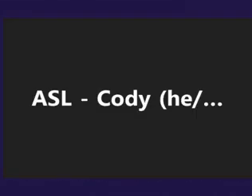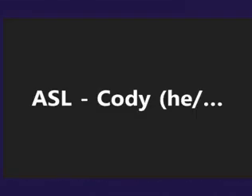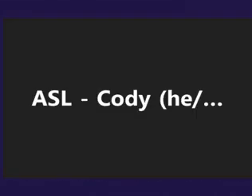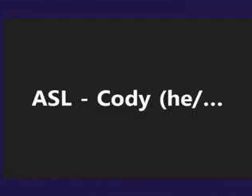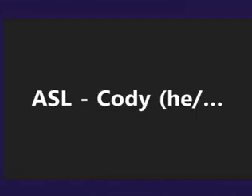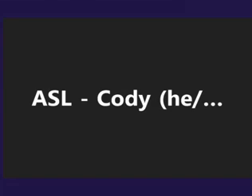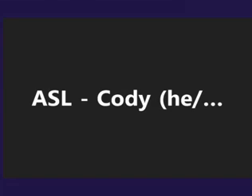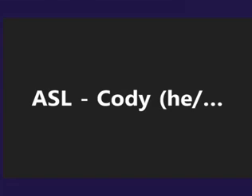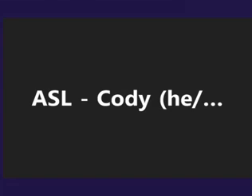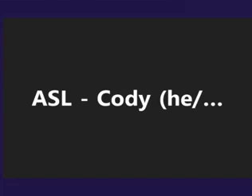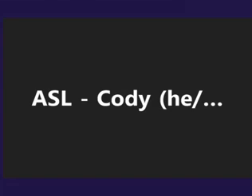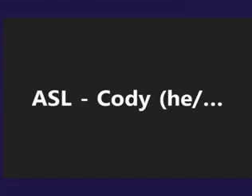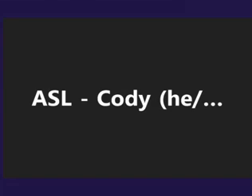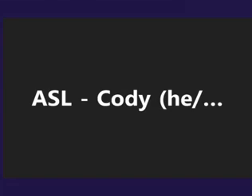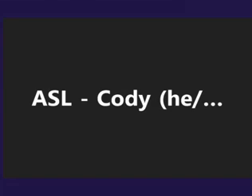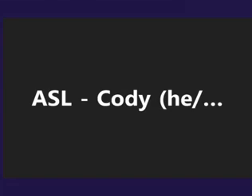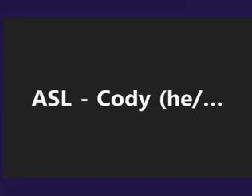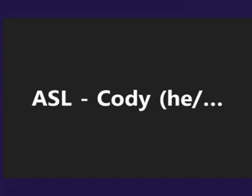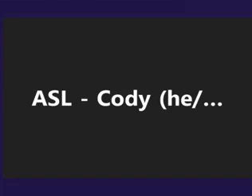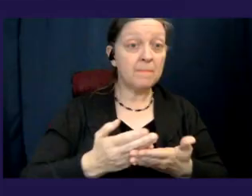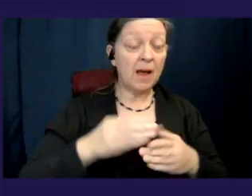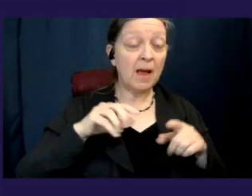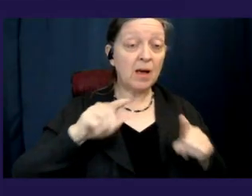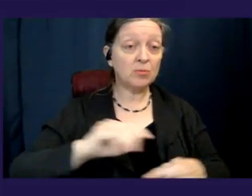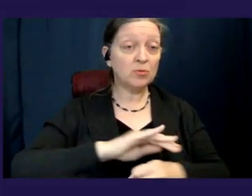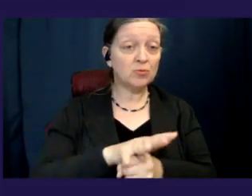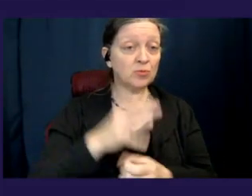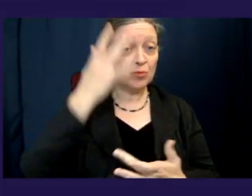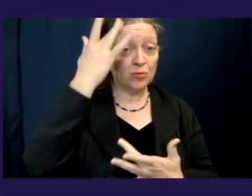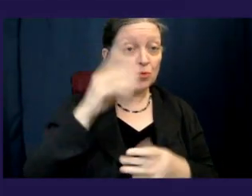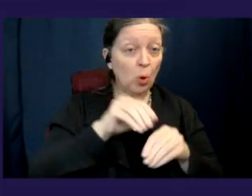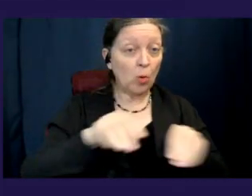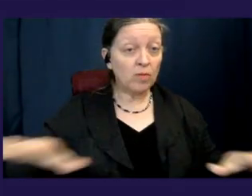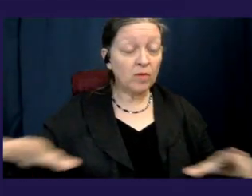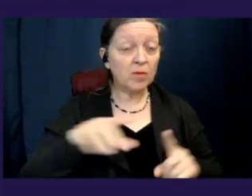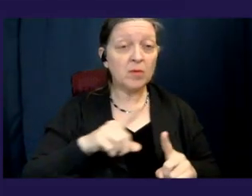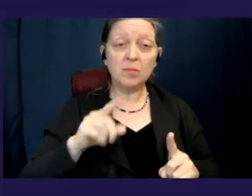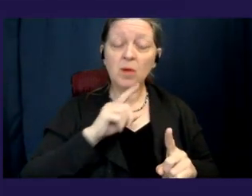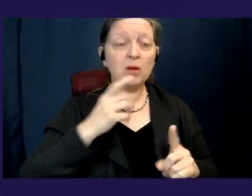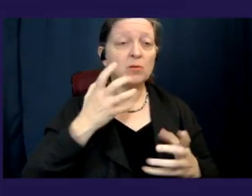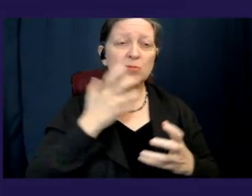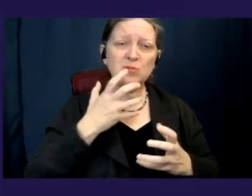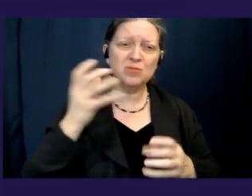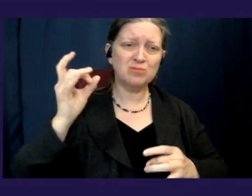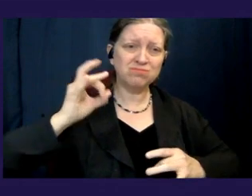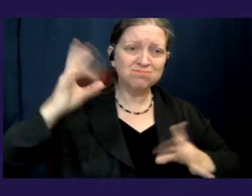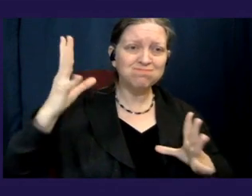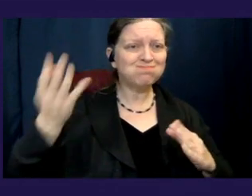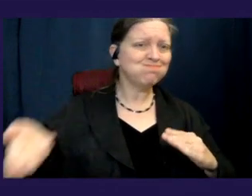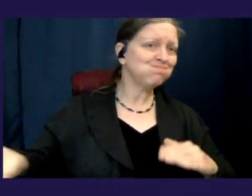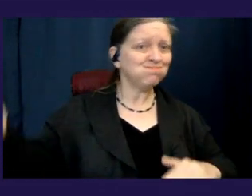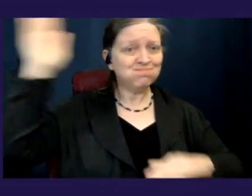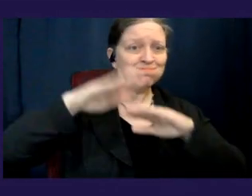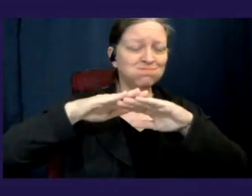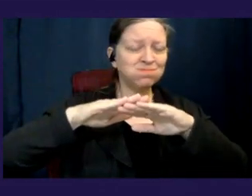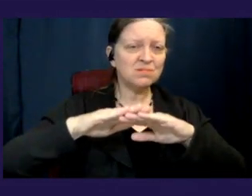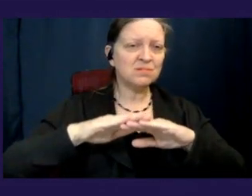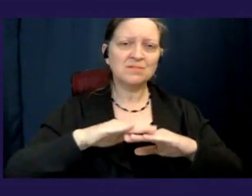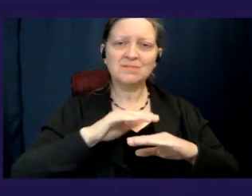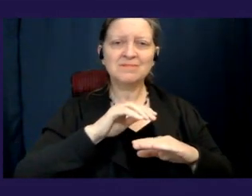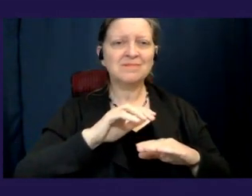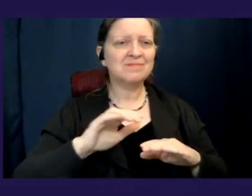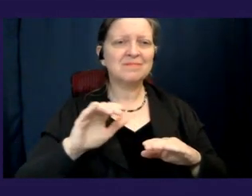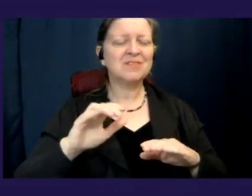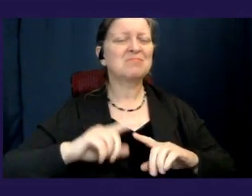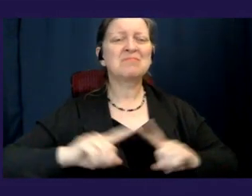epic proportions, and it is like nothing else that I've ever seen in my professional life or my lifetime. So we live in a time when